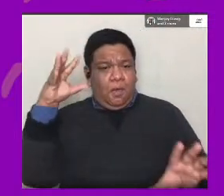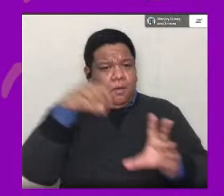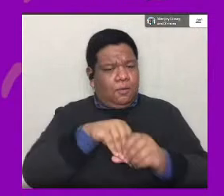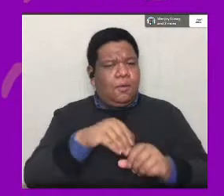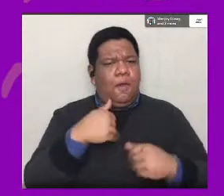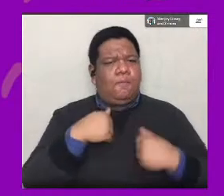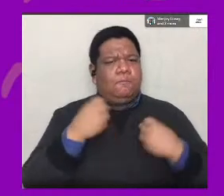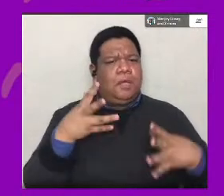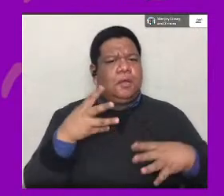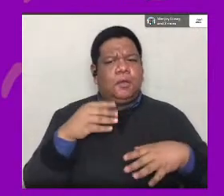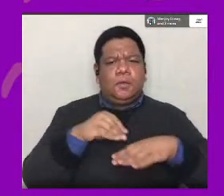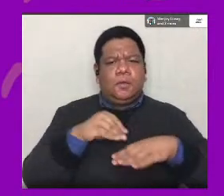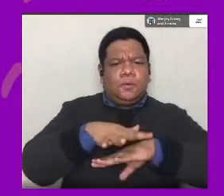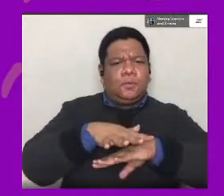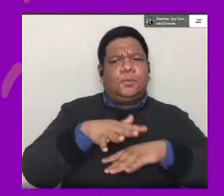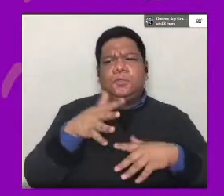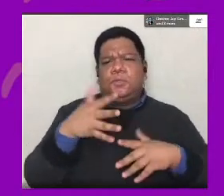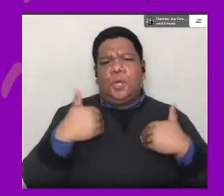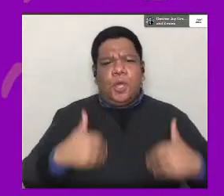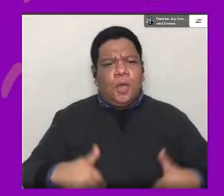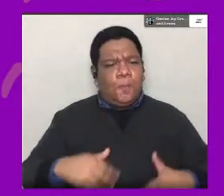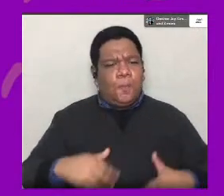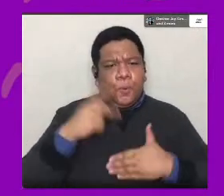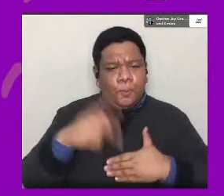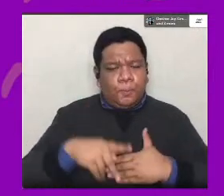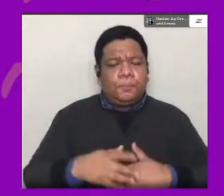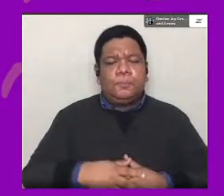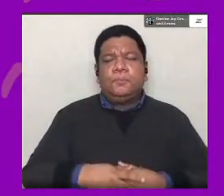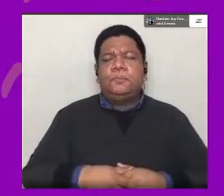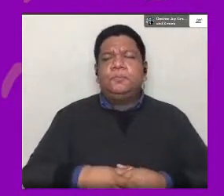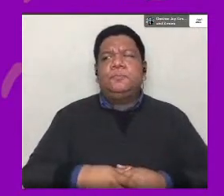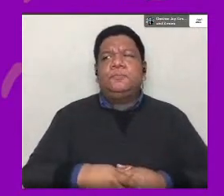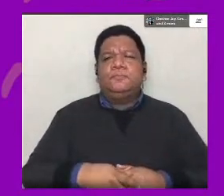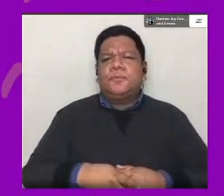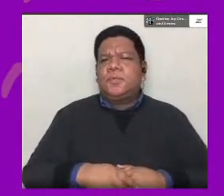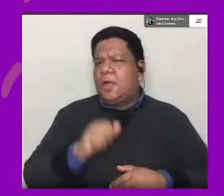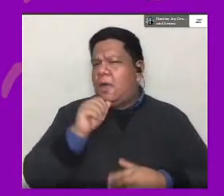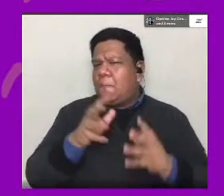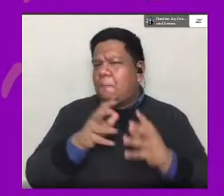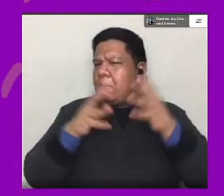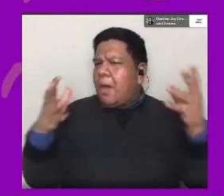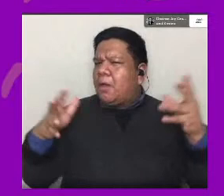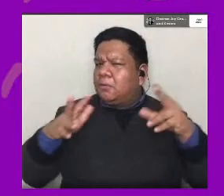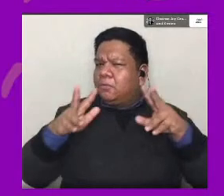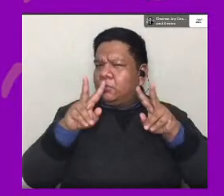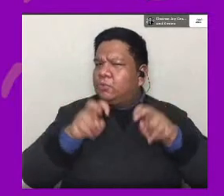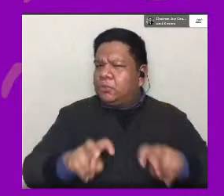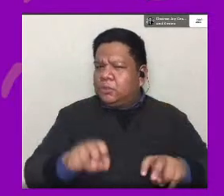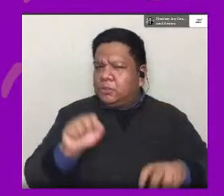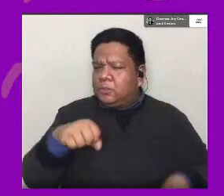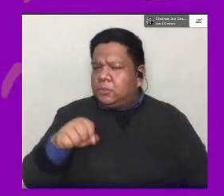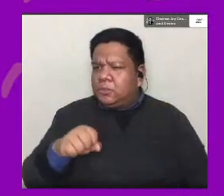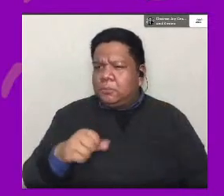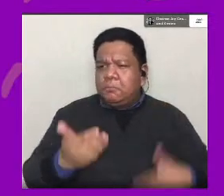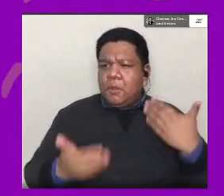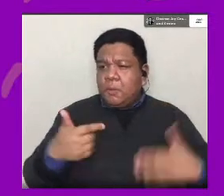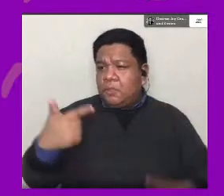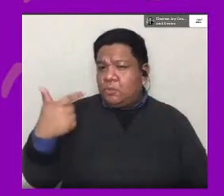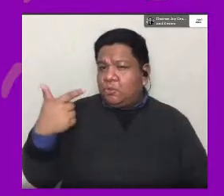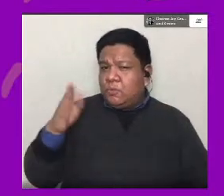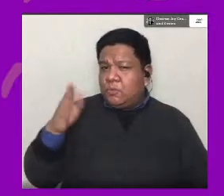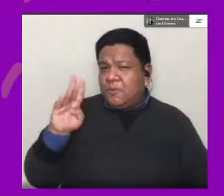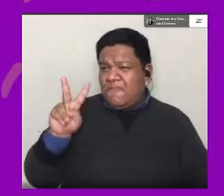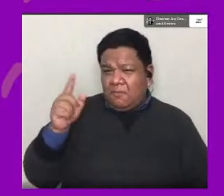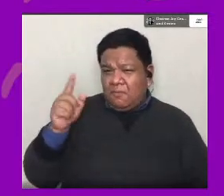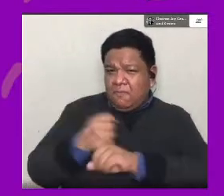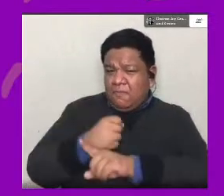health programs. There's not a lot of research on the possible link between GBV and immunization